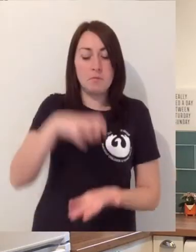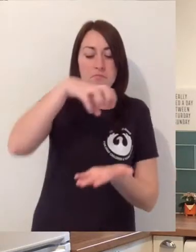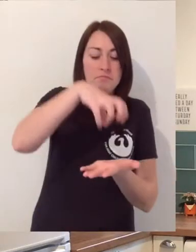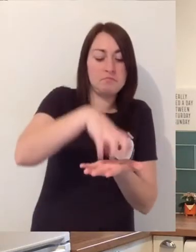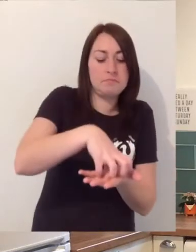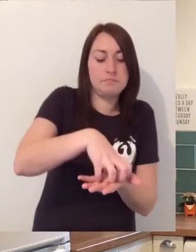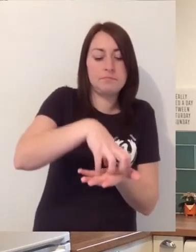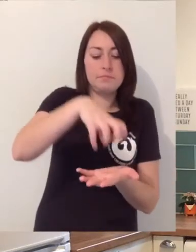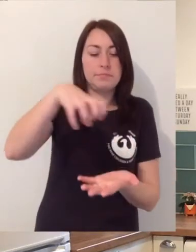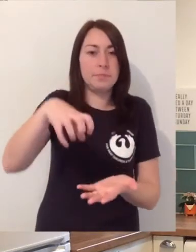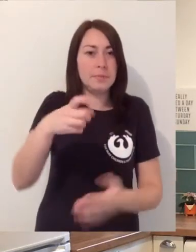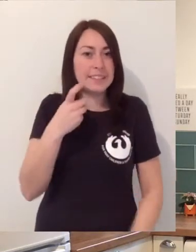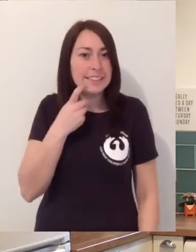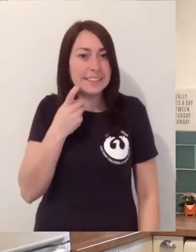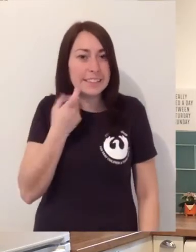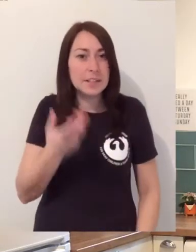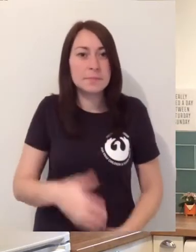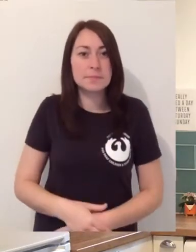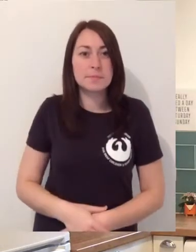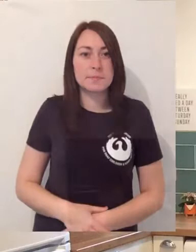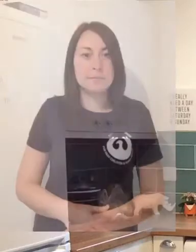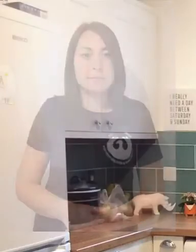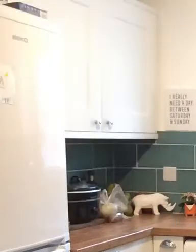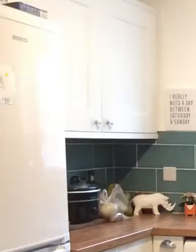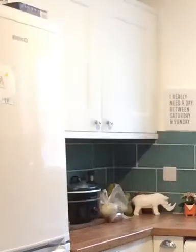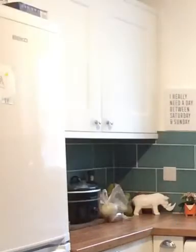Once you press it down, they should come out nice and easy.